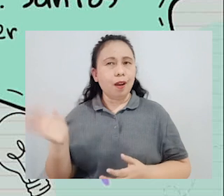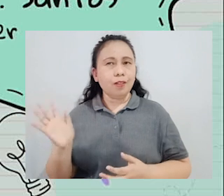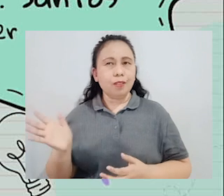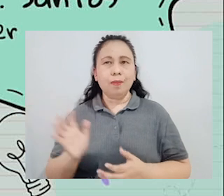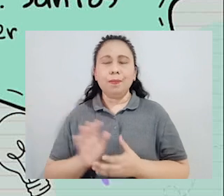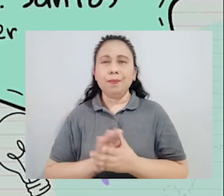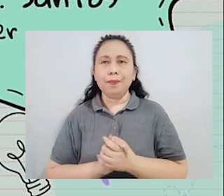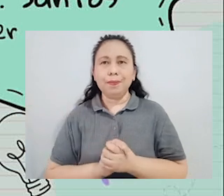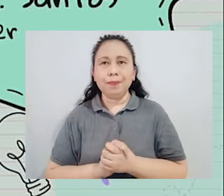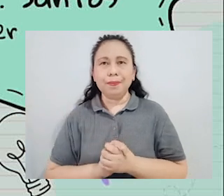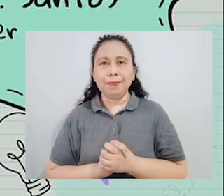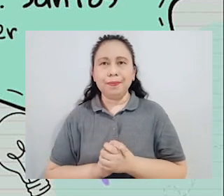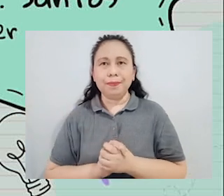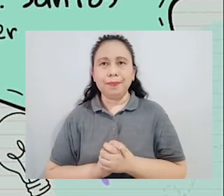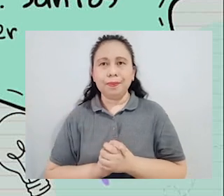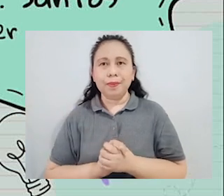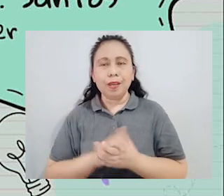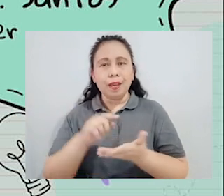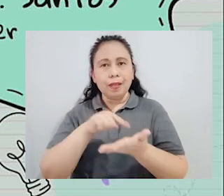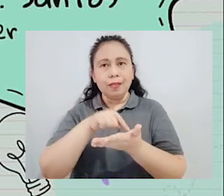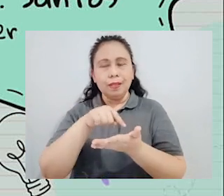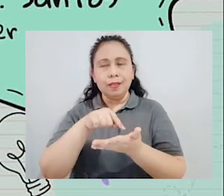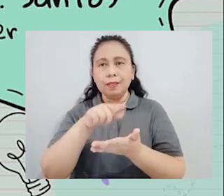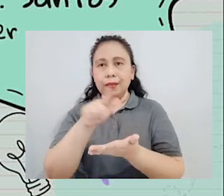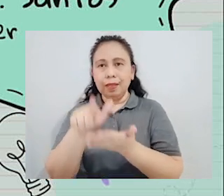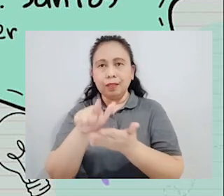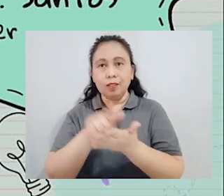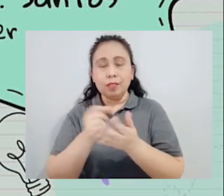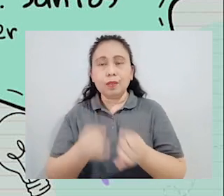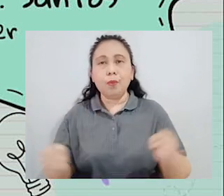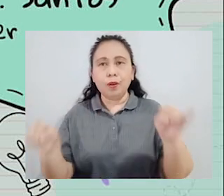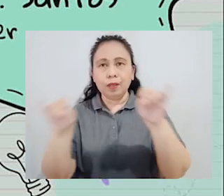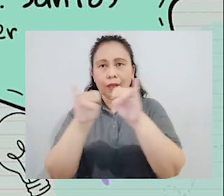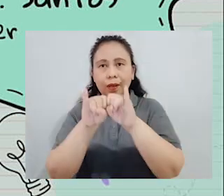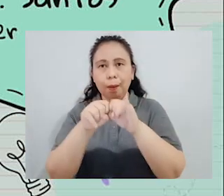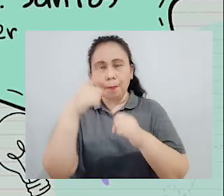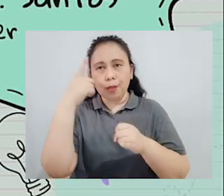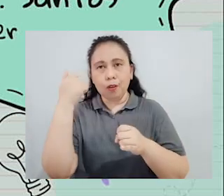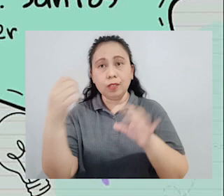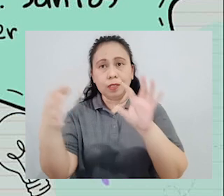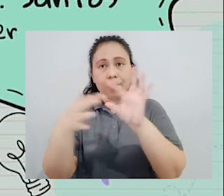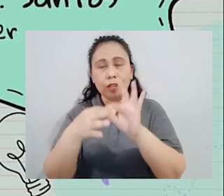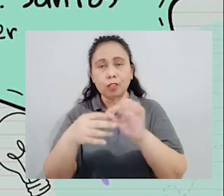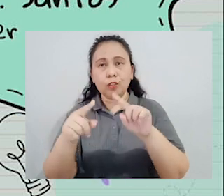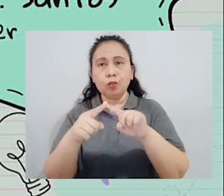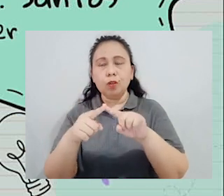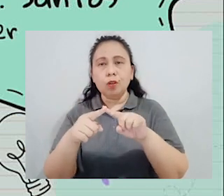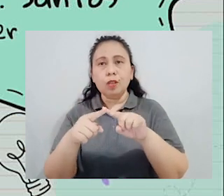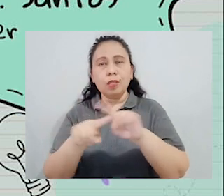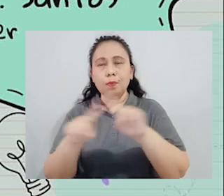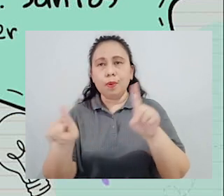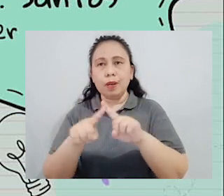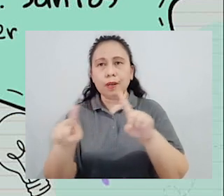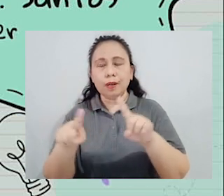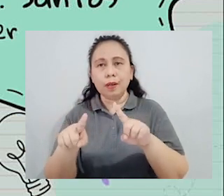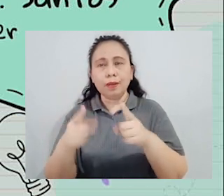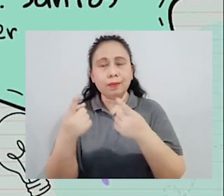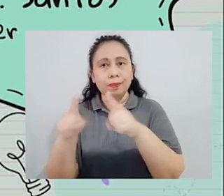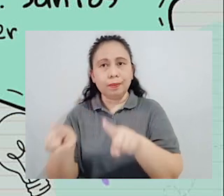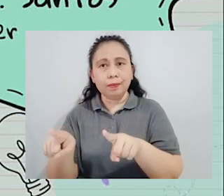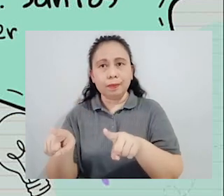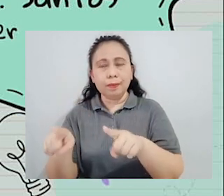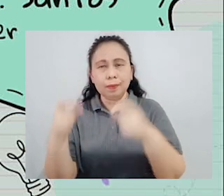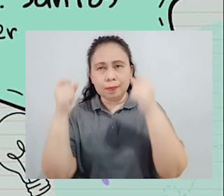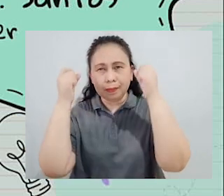Awesome! This lesson is very important since it relates to various calamity experienced in